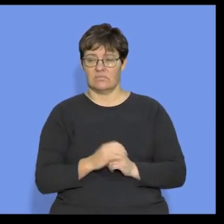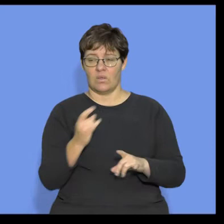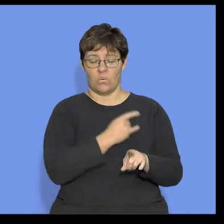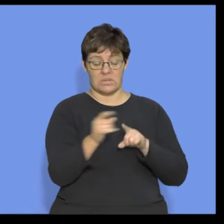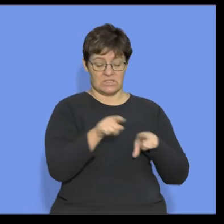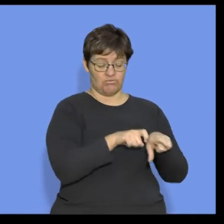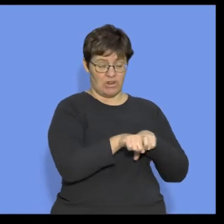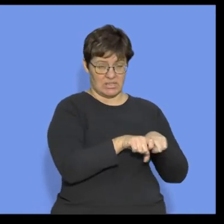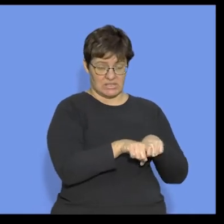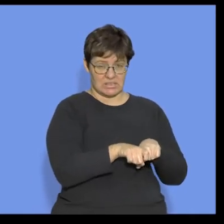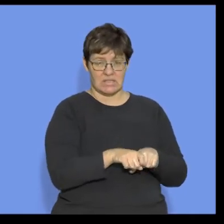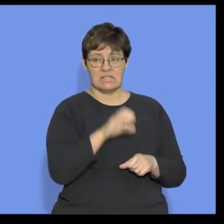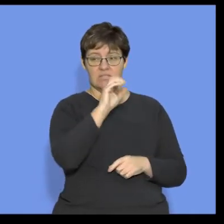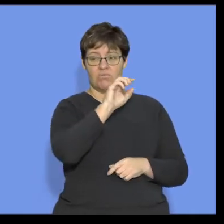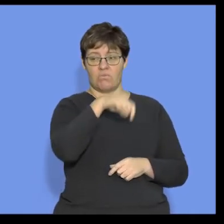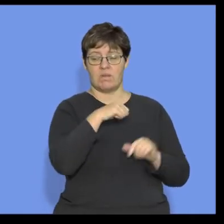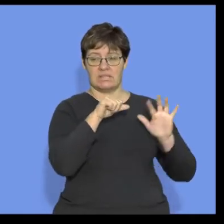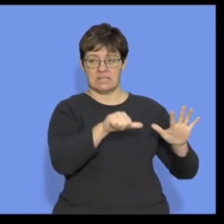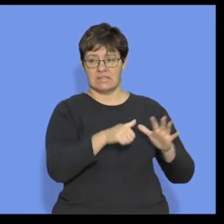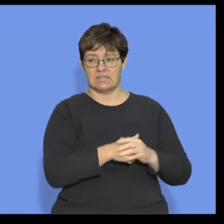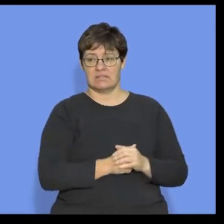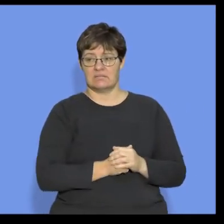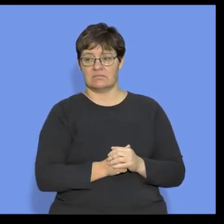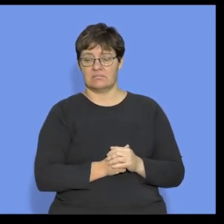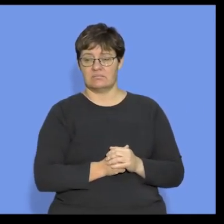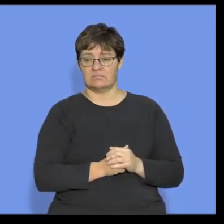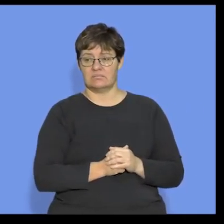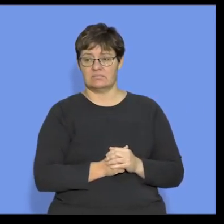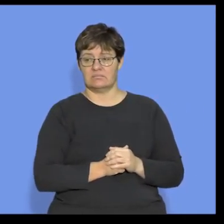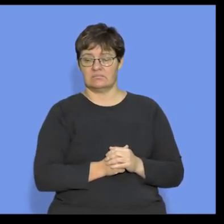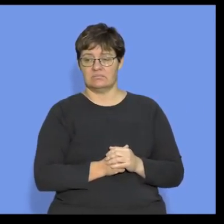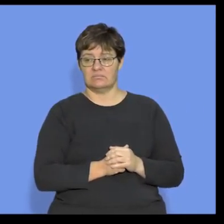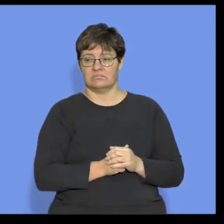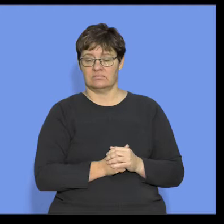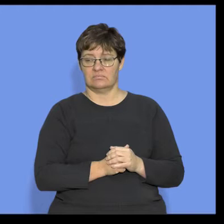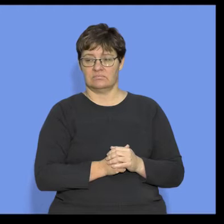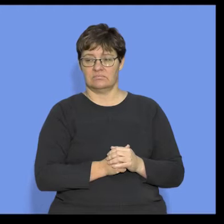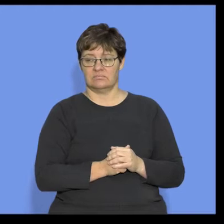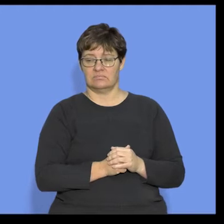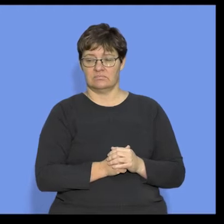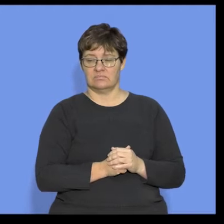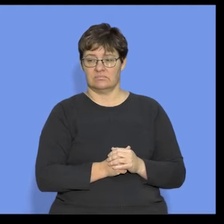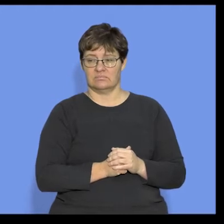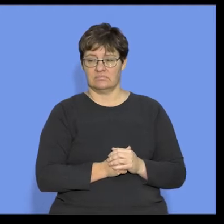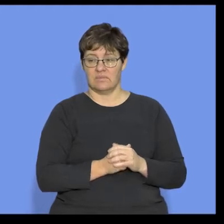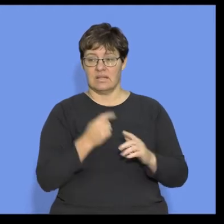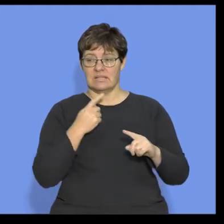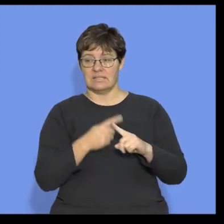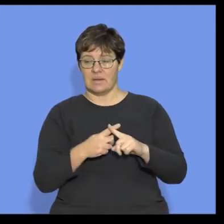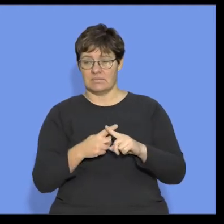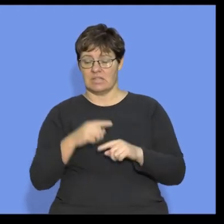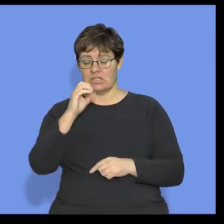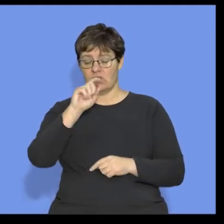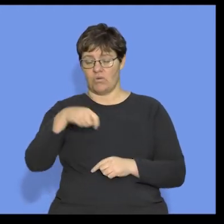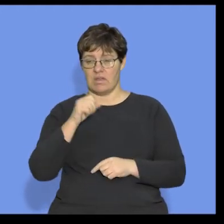a race, 0.6. We're looking at that branch, 0.6 multiplied